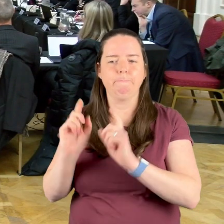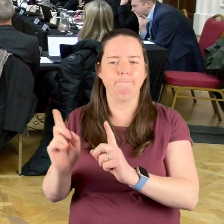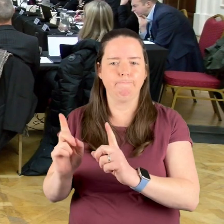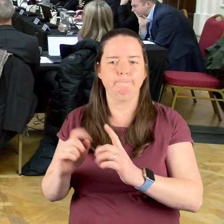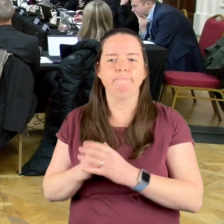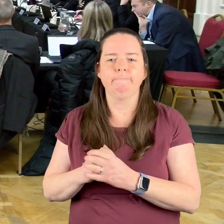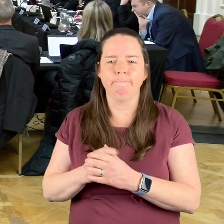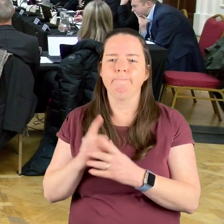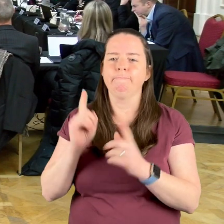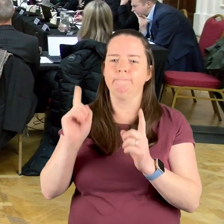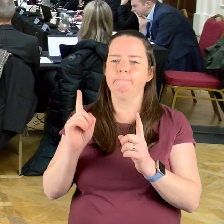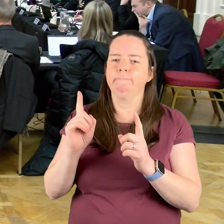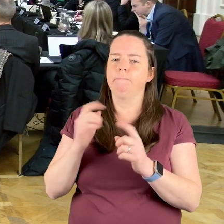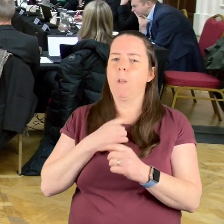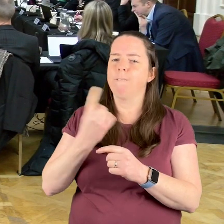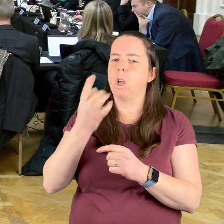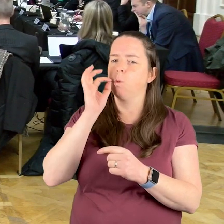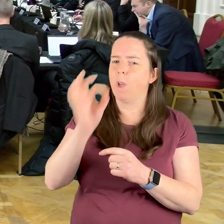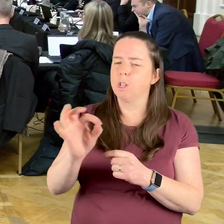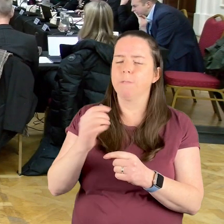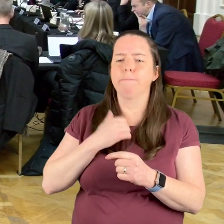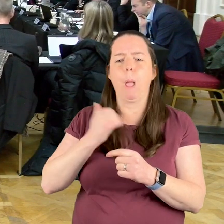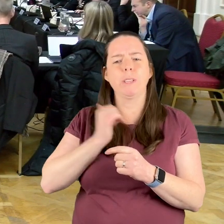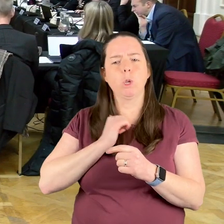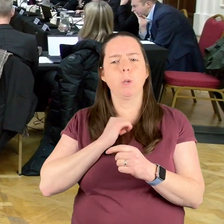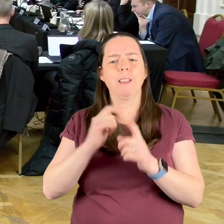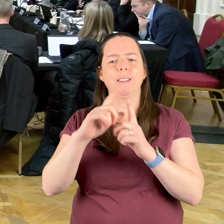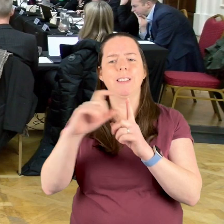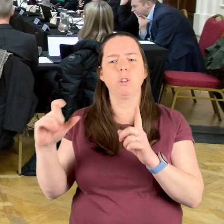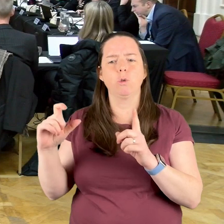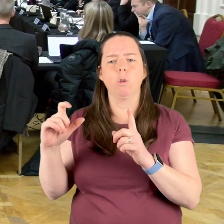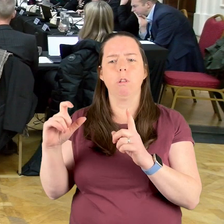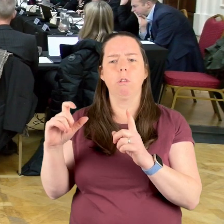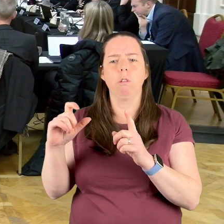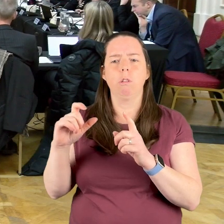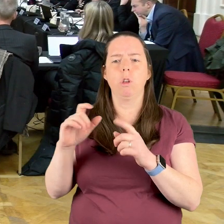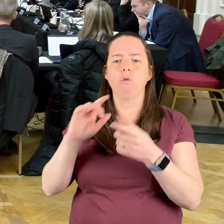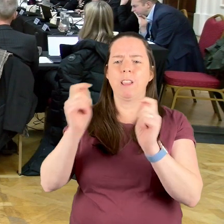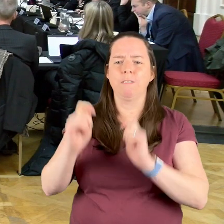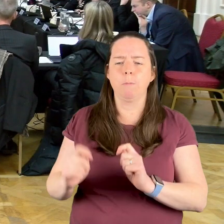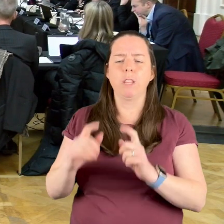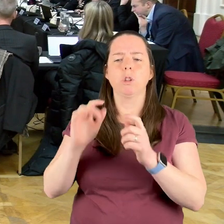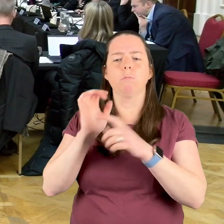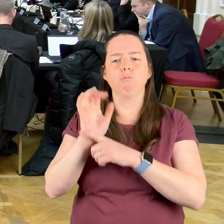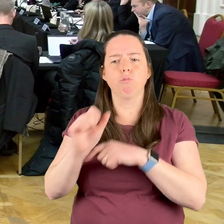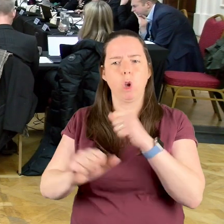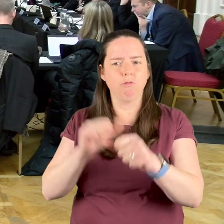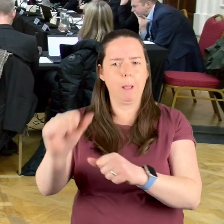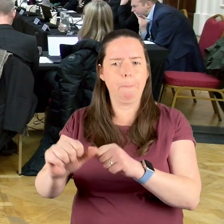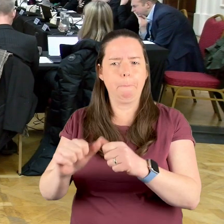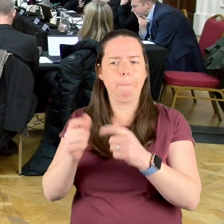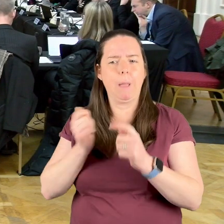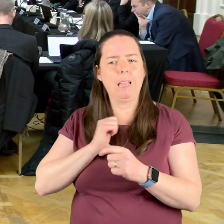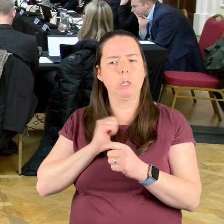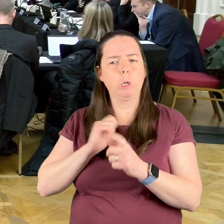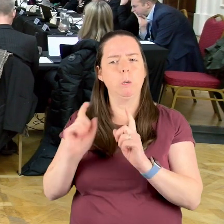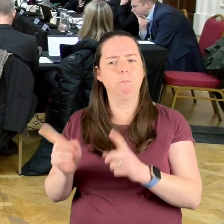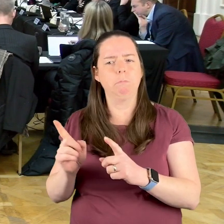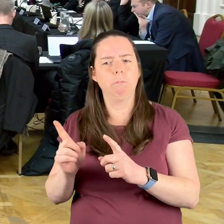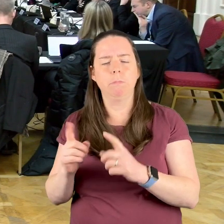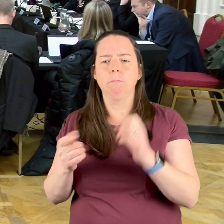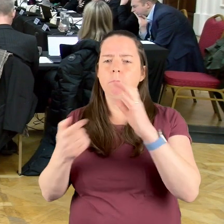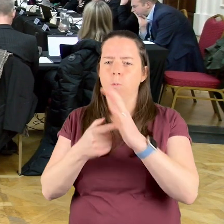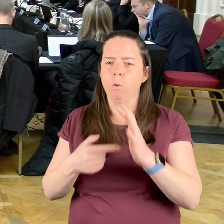underpins that. So first question is, I'm assuming that the digital transformation program is important in